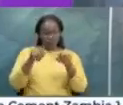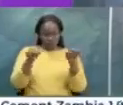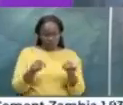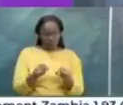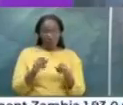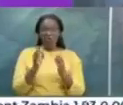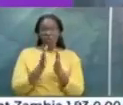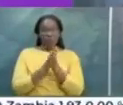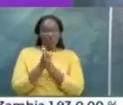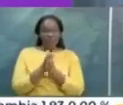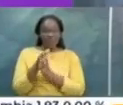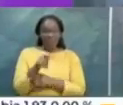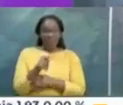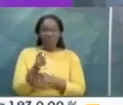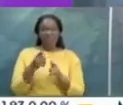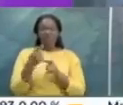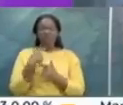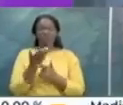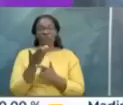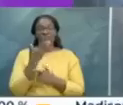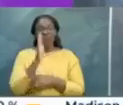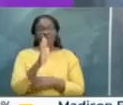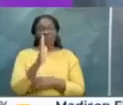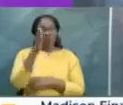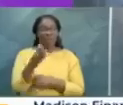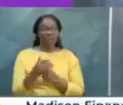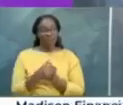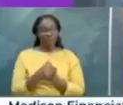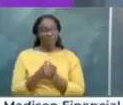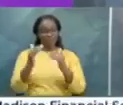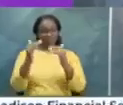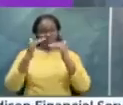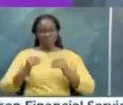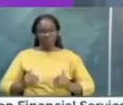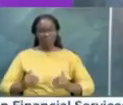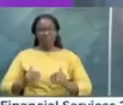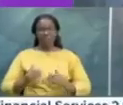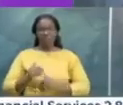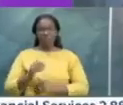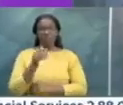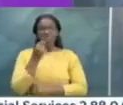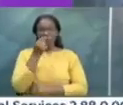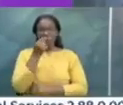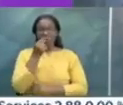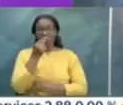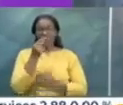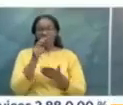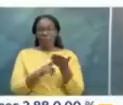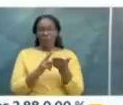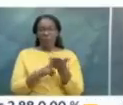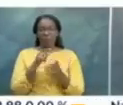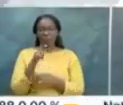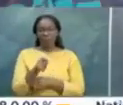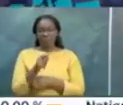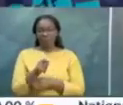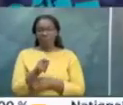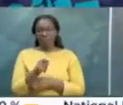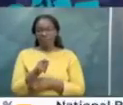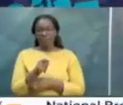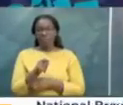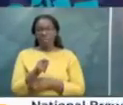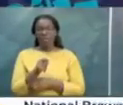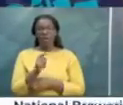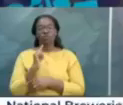interested in it, and we'll get back to you. Oh yes. Now, next on the list we have the Bounty Nut Peanut Butter. Now, the Bounty Nut is creamy, smooth,